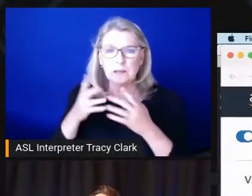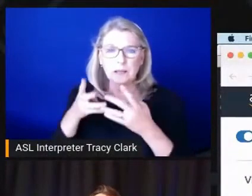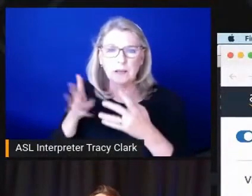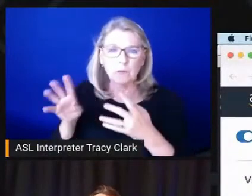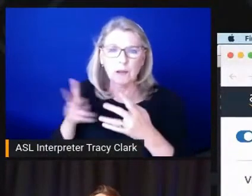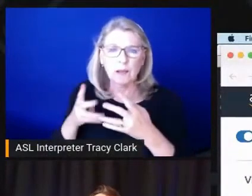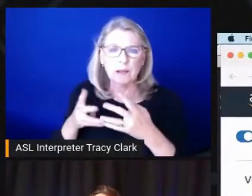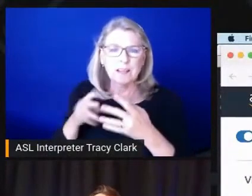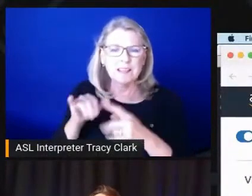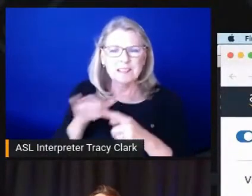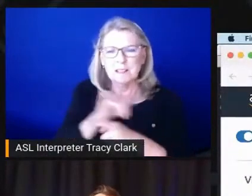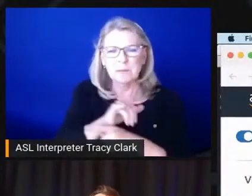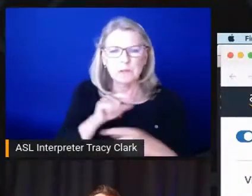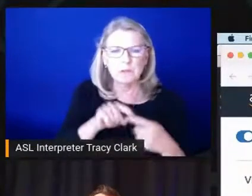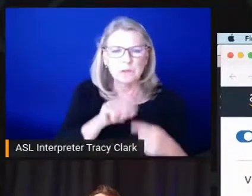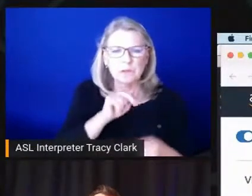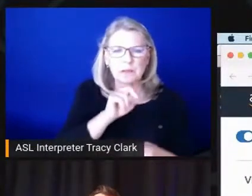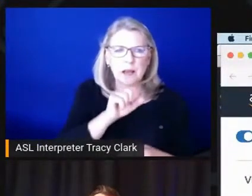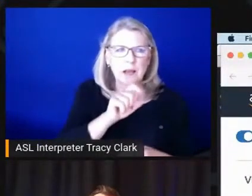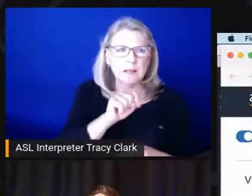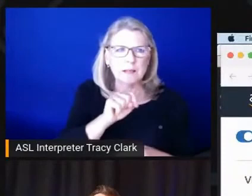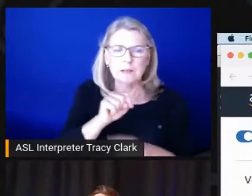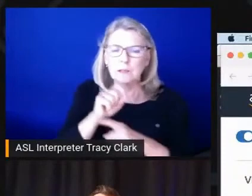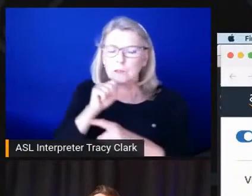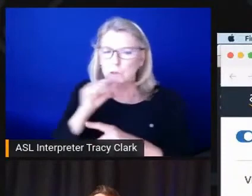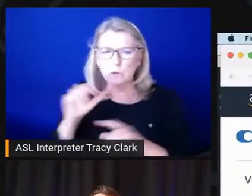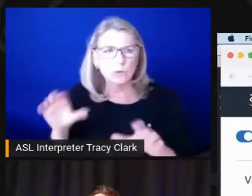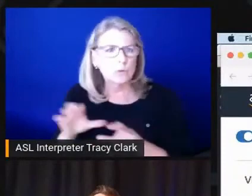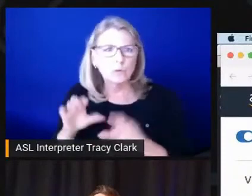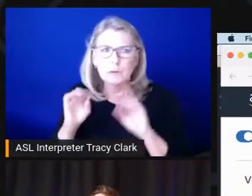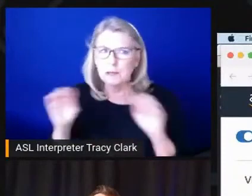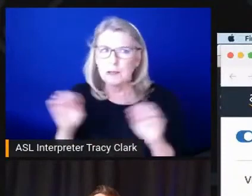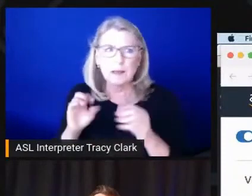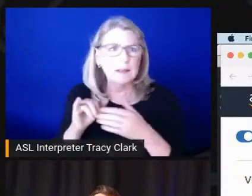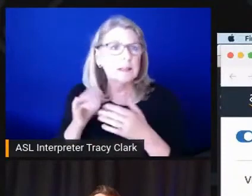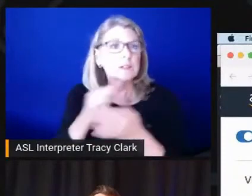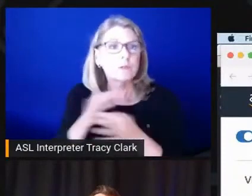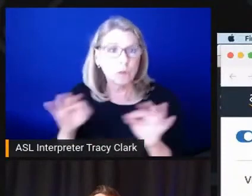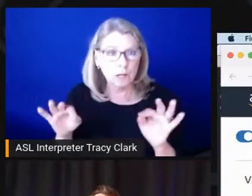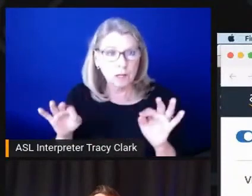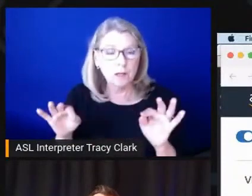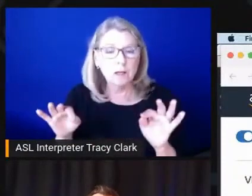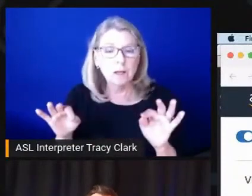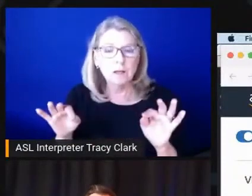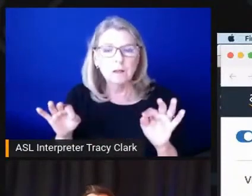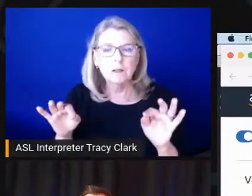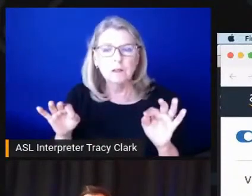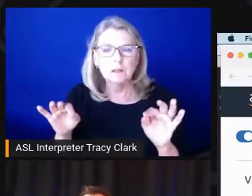do anything separately. It's free of cost, and then the same,